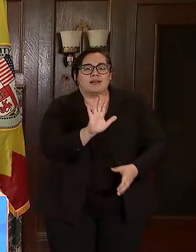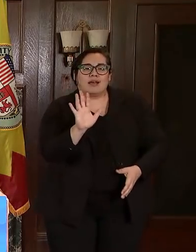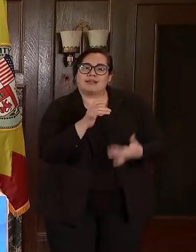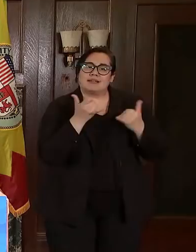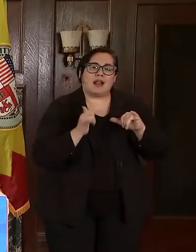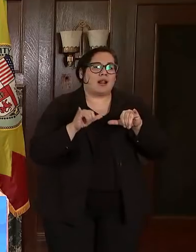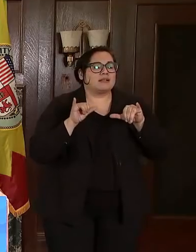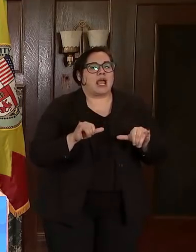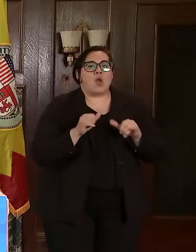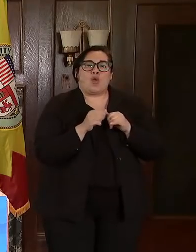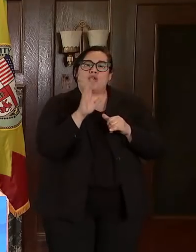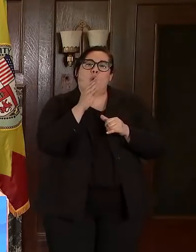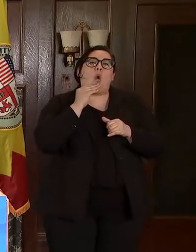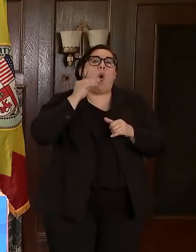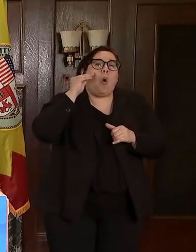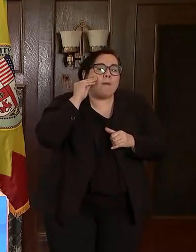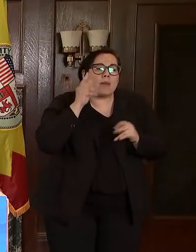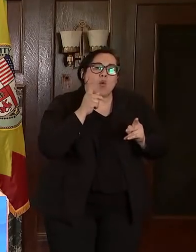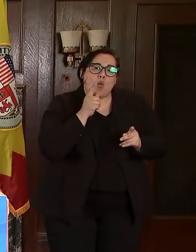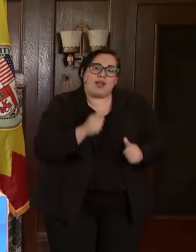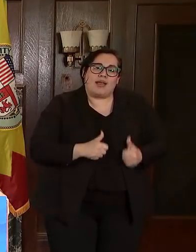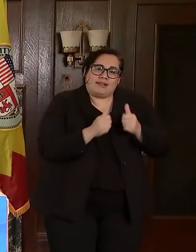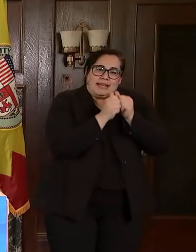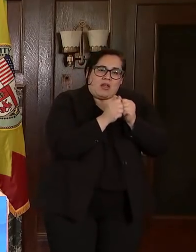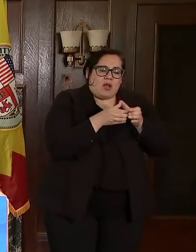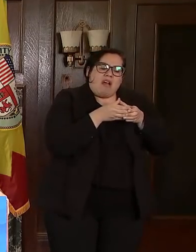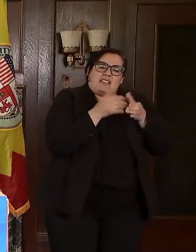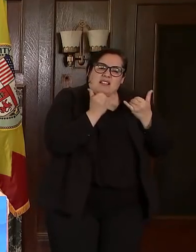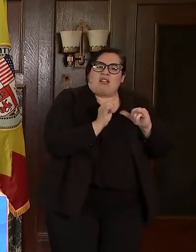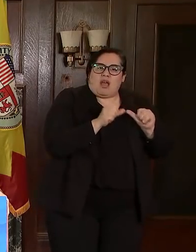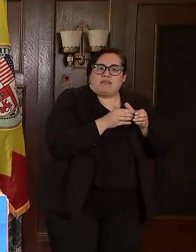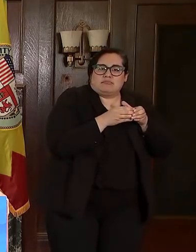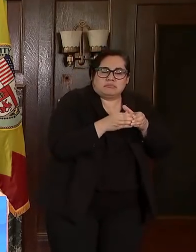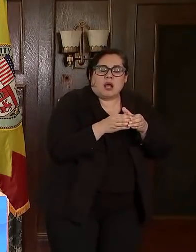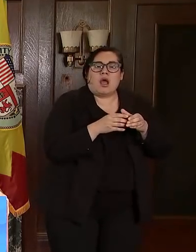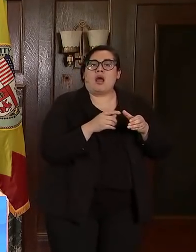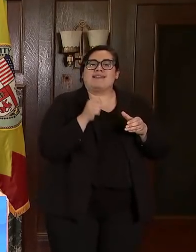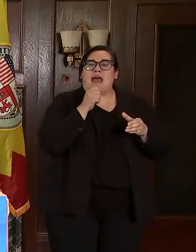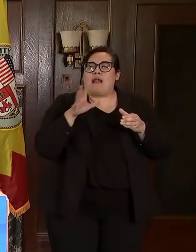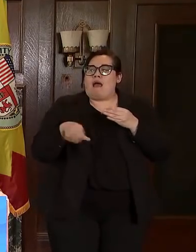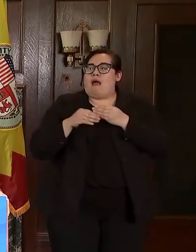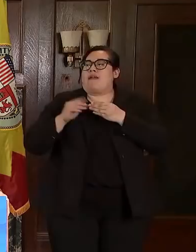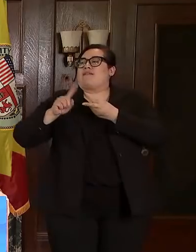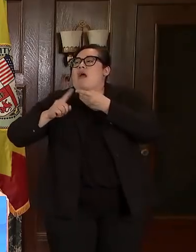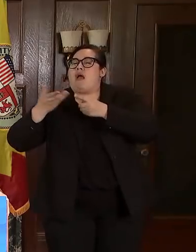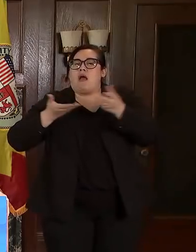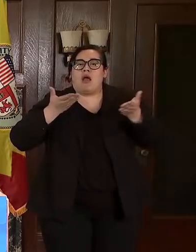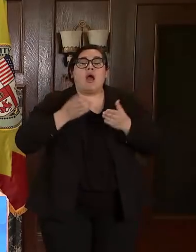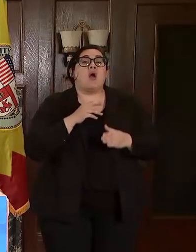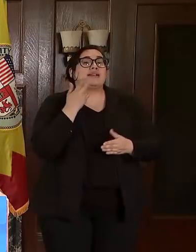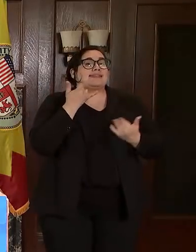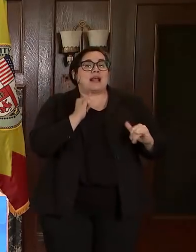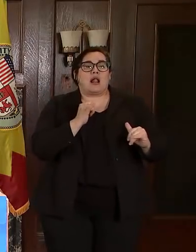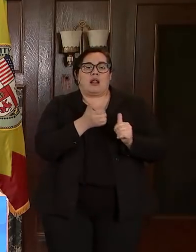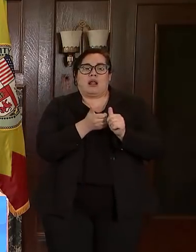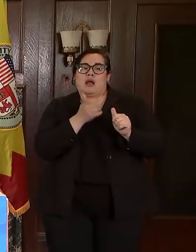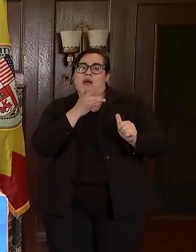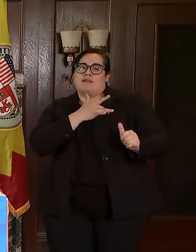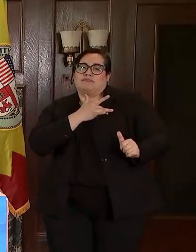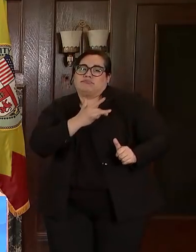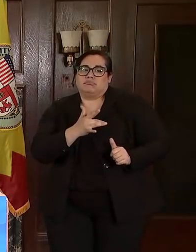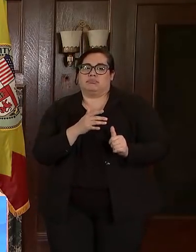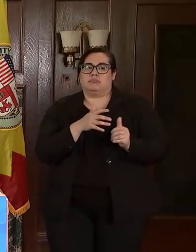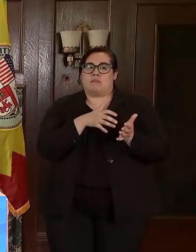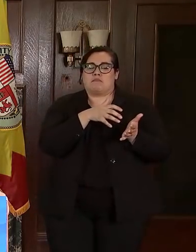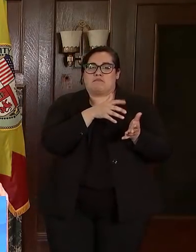with that pod of your household, staying still if you are a vulnerable population because of age or because of pre-existing